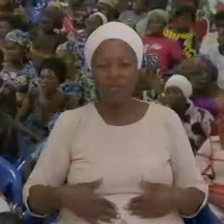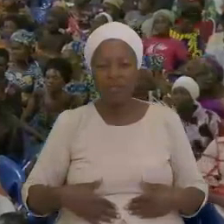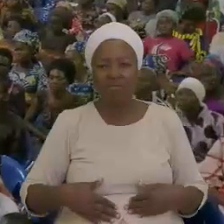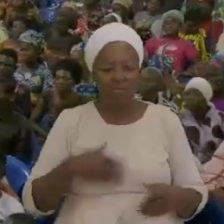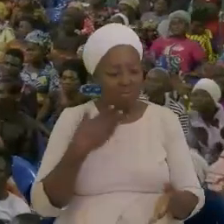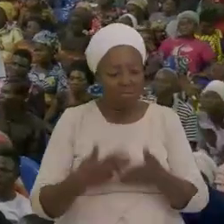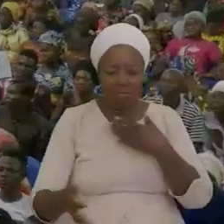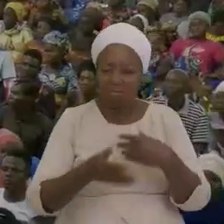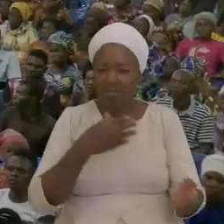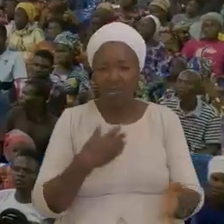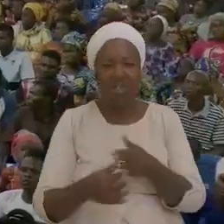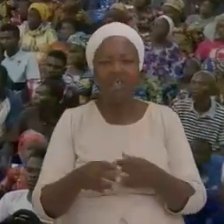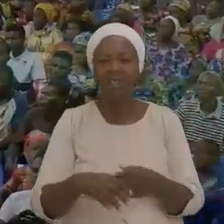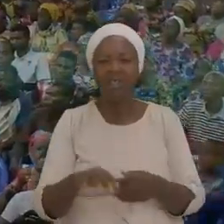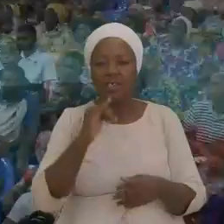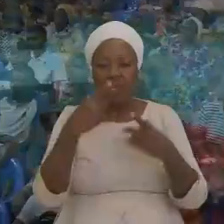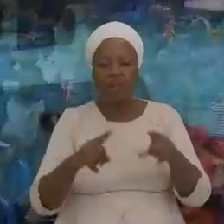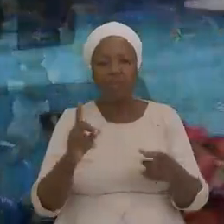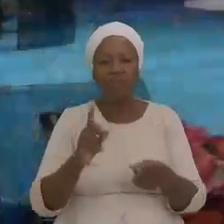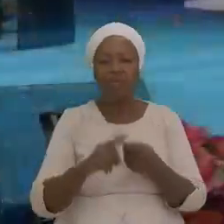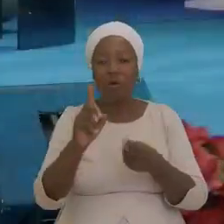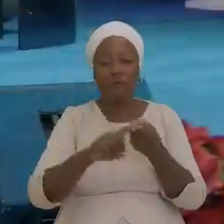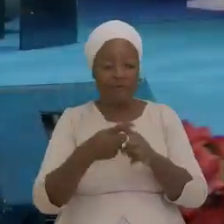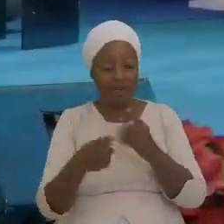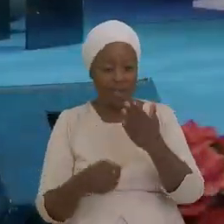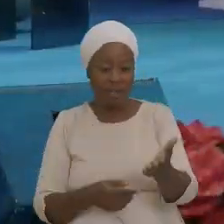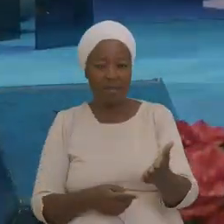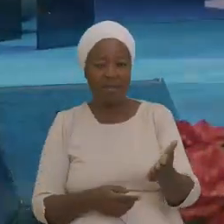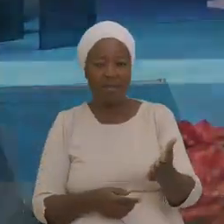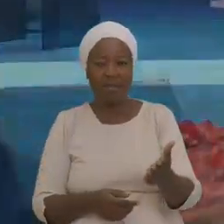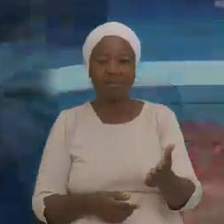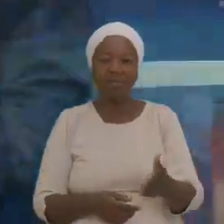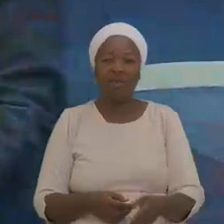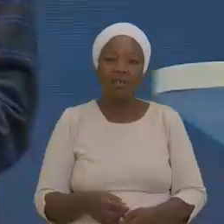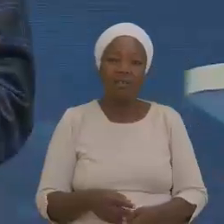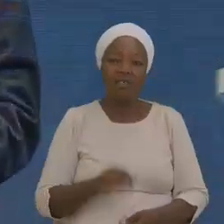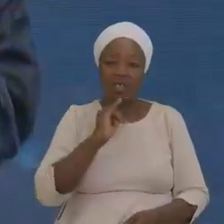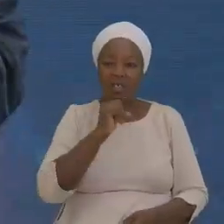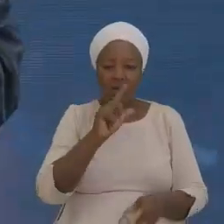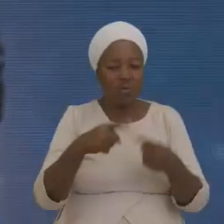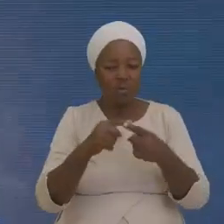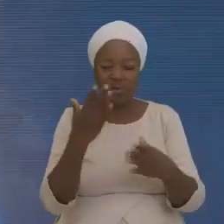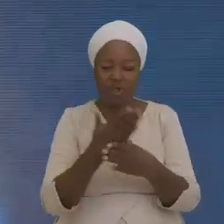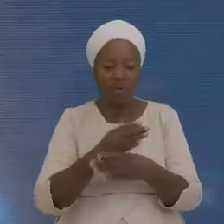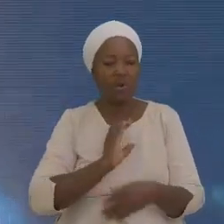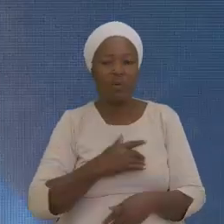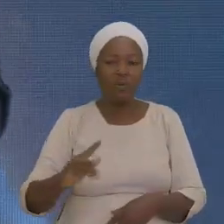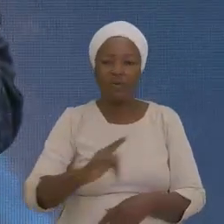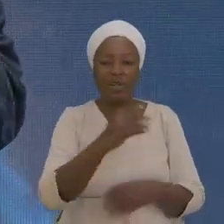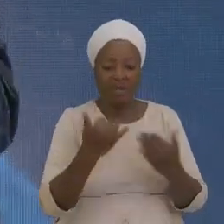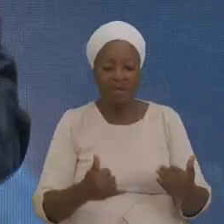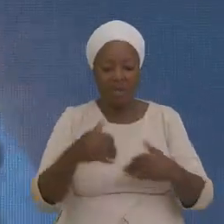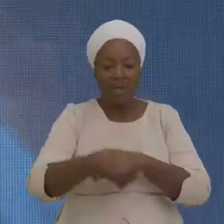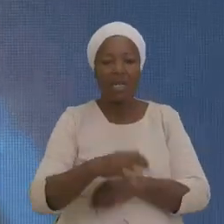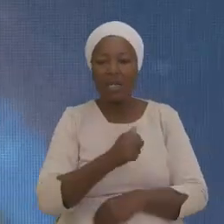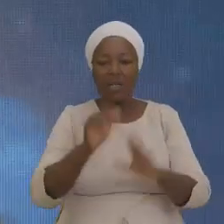whatever is happening with your neighbor there, it's not going to disturb our flight. Tonight, a miracle